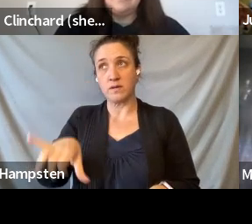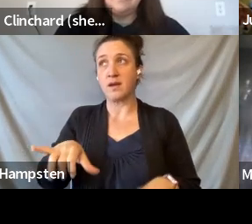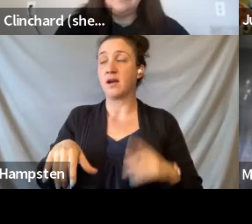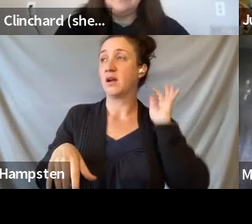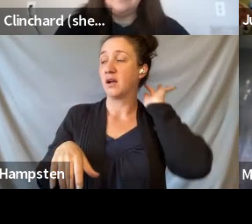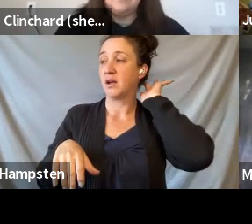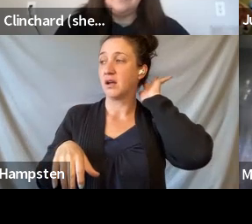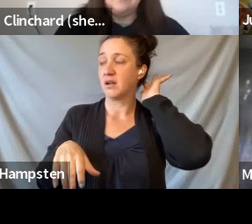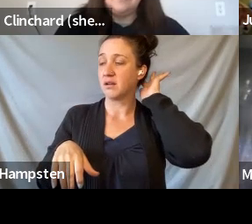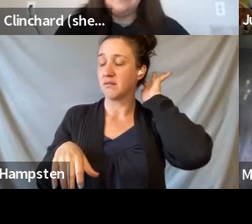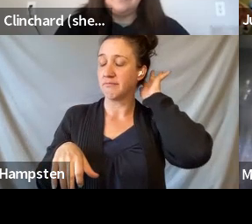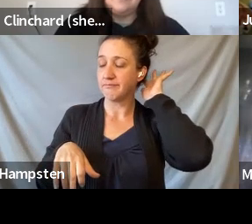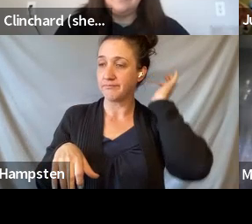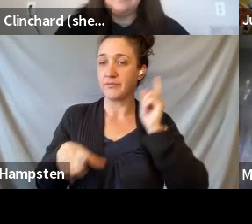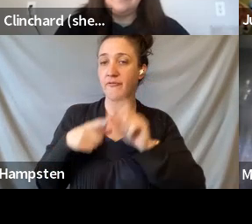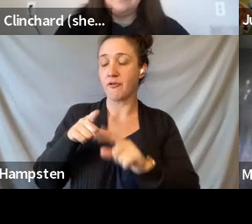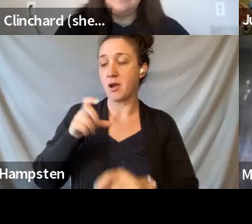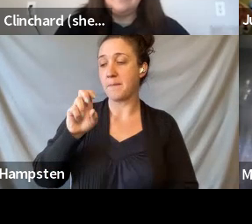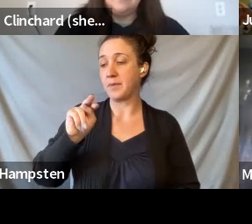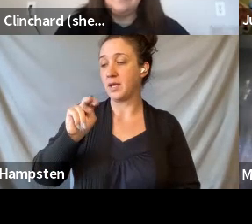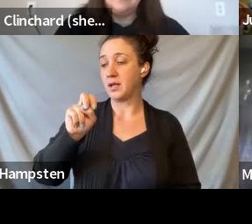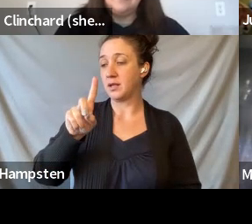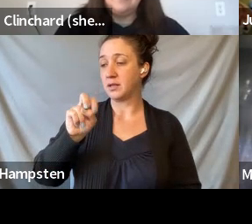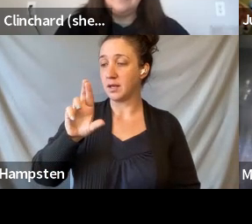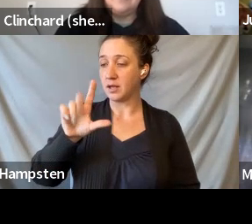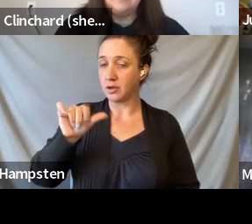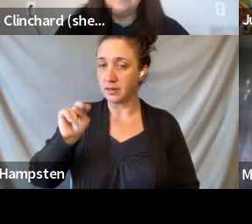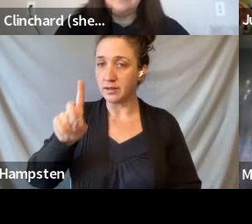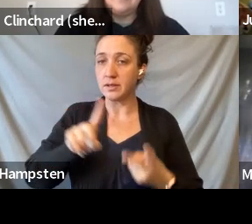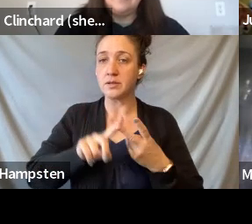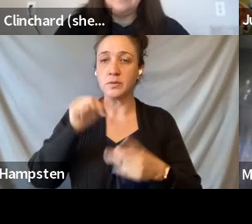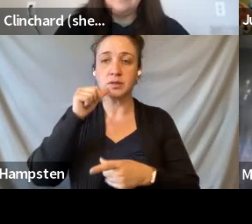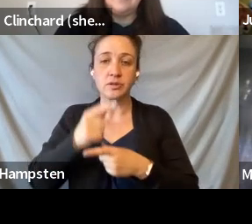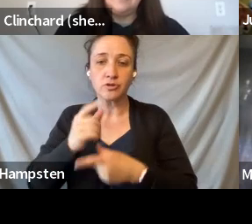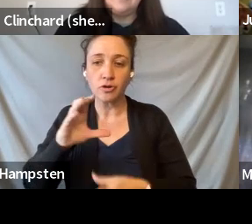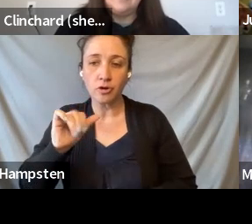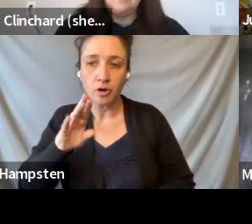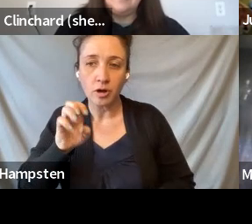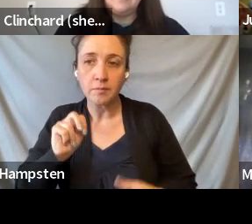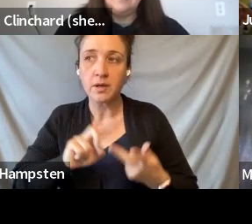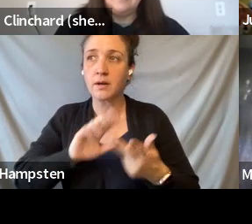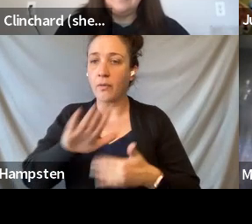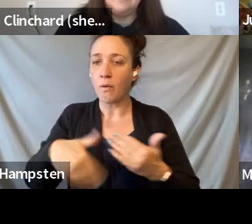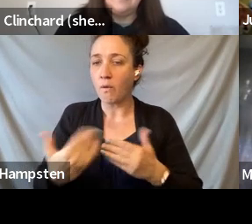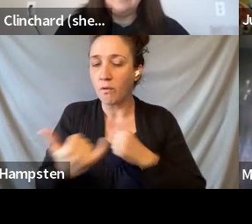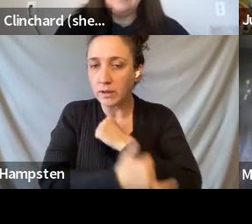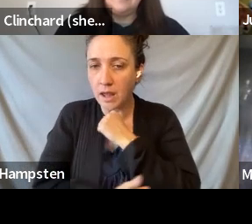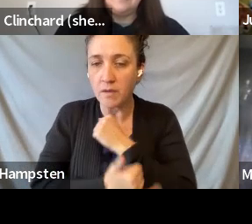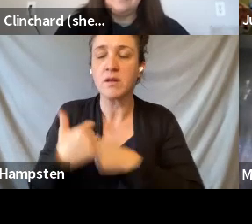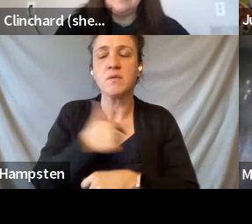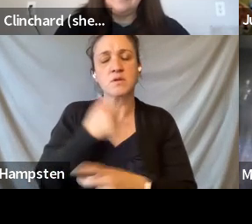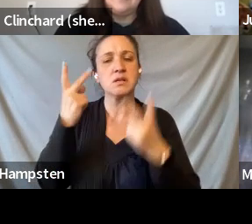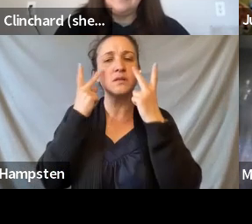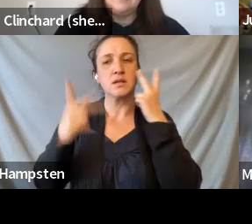you know, from Netherlands to Sister Carmen to the whole county, that we're seeing and feeling, you know, a lot of the same